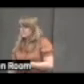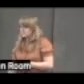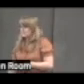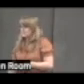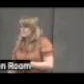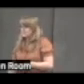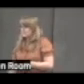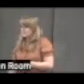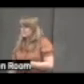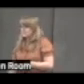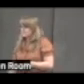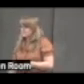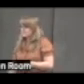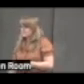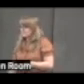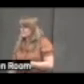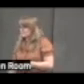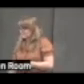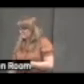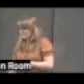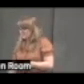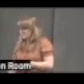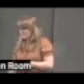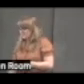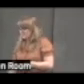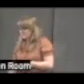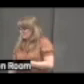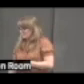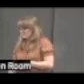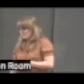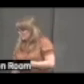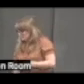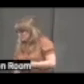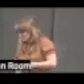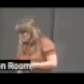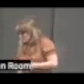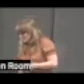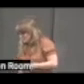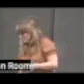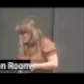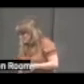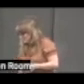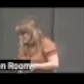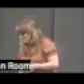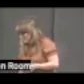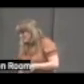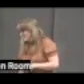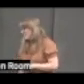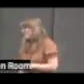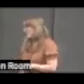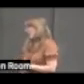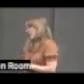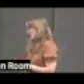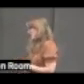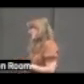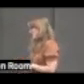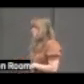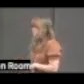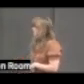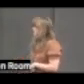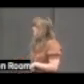I don't know if you guys will see it because I'm pushing the button, but it's not advancing. There we go.